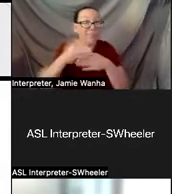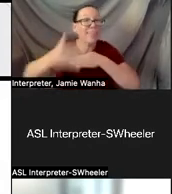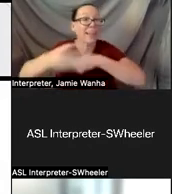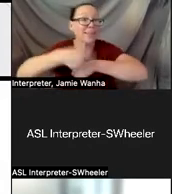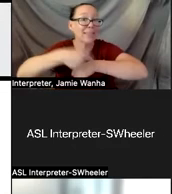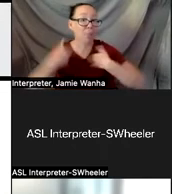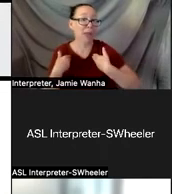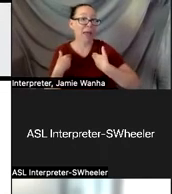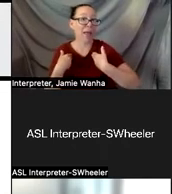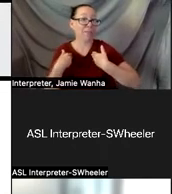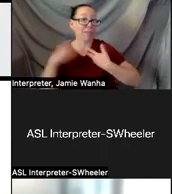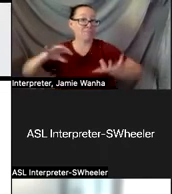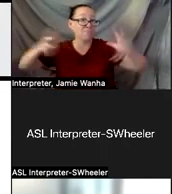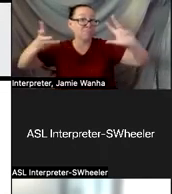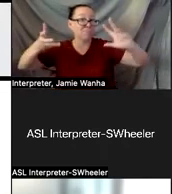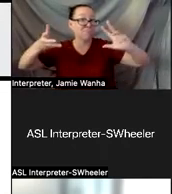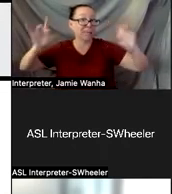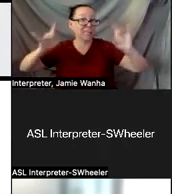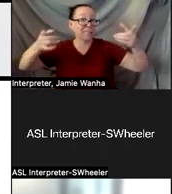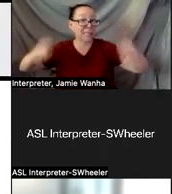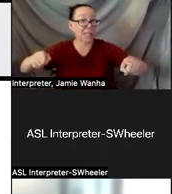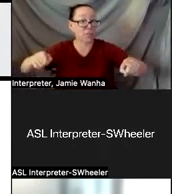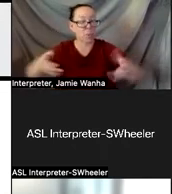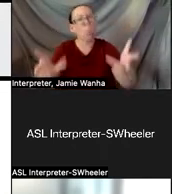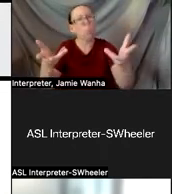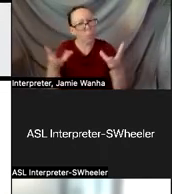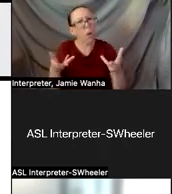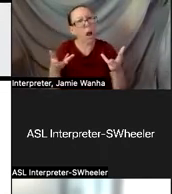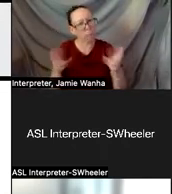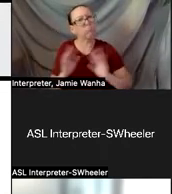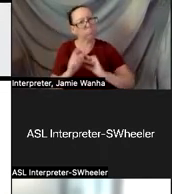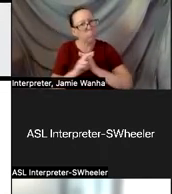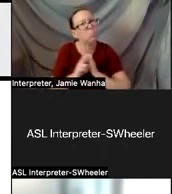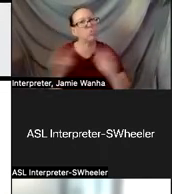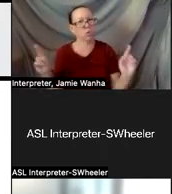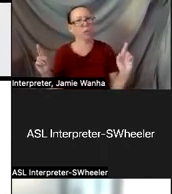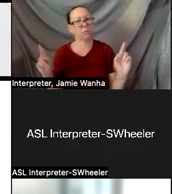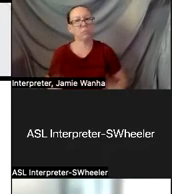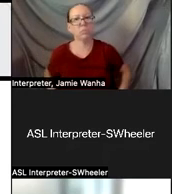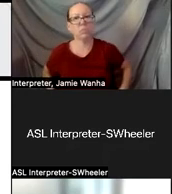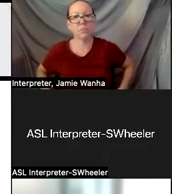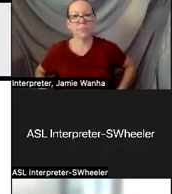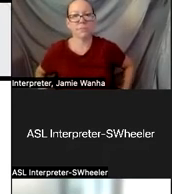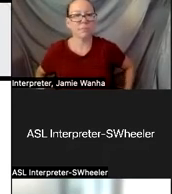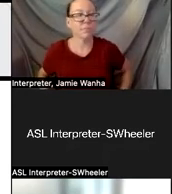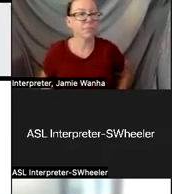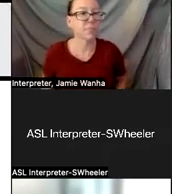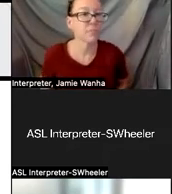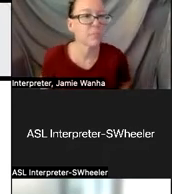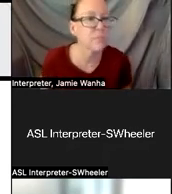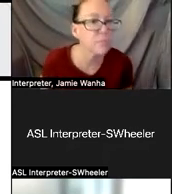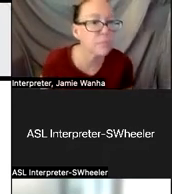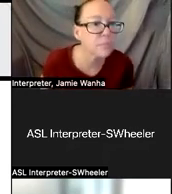we'll be prepared. For public resources, I wanted to point out a few things that we have that we're proud of. One is